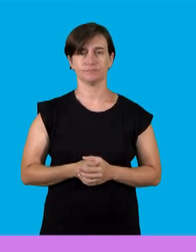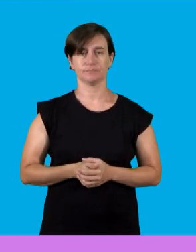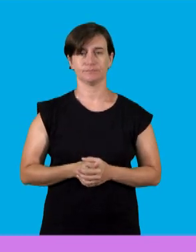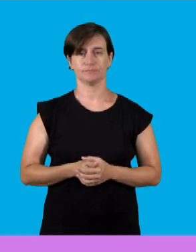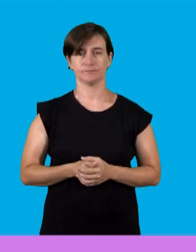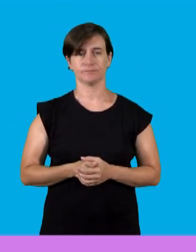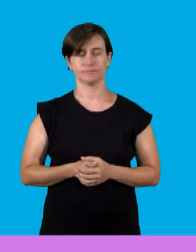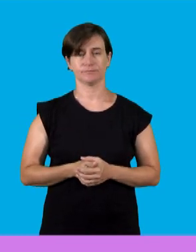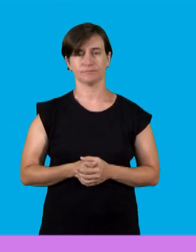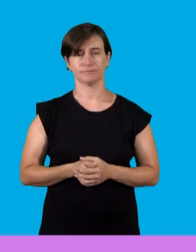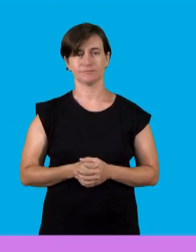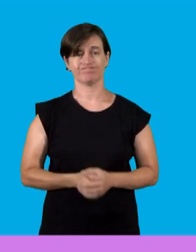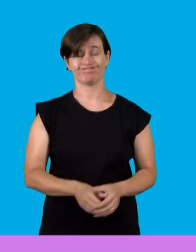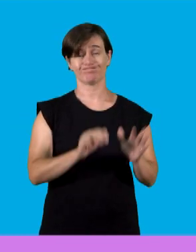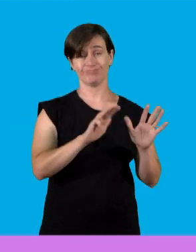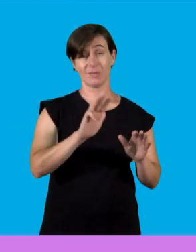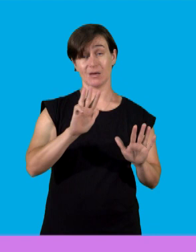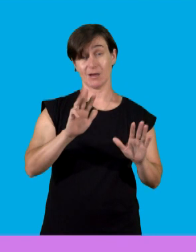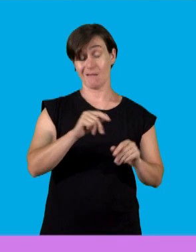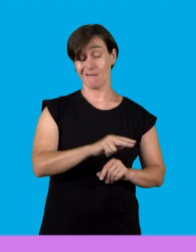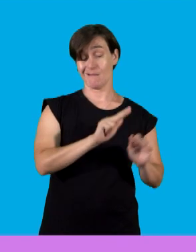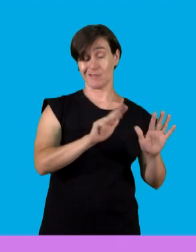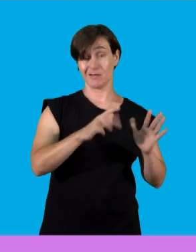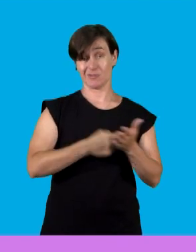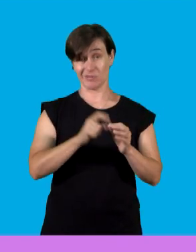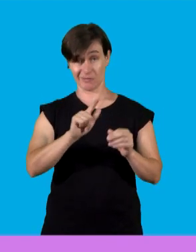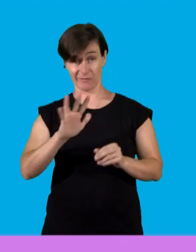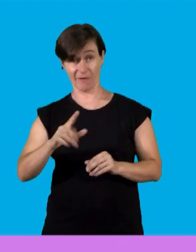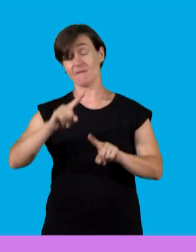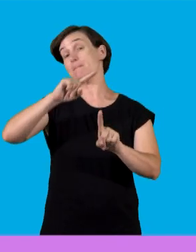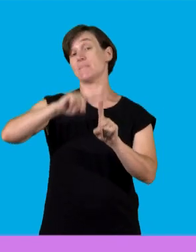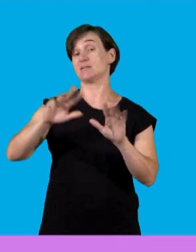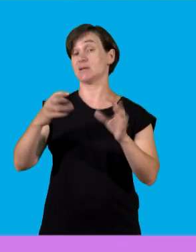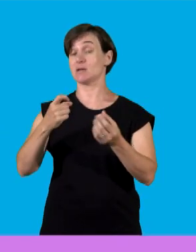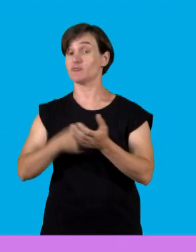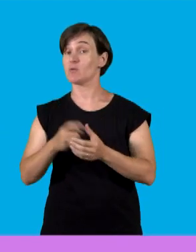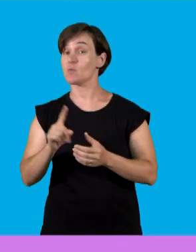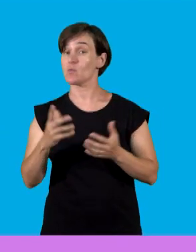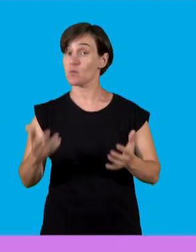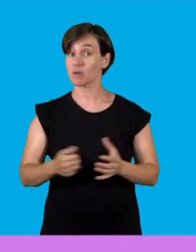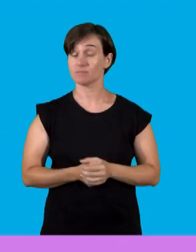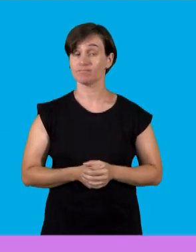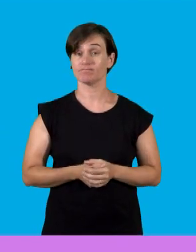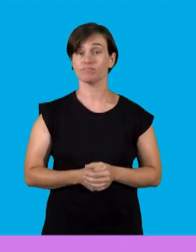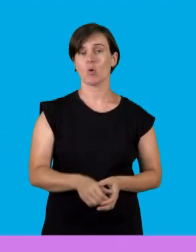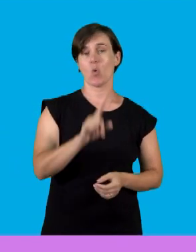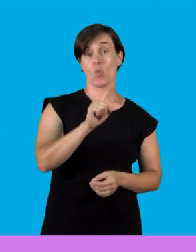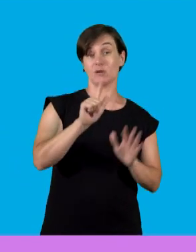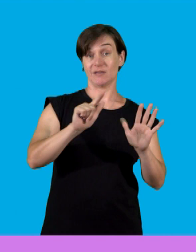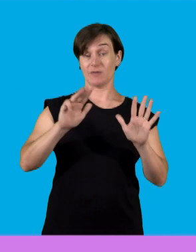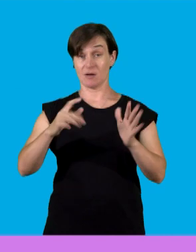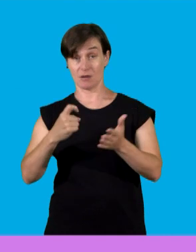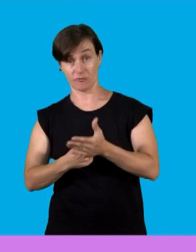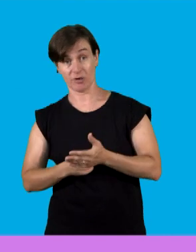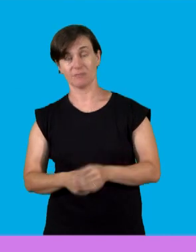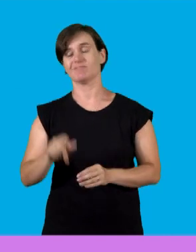together. Right. So I will say 89 Rand 75 cents plus the 90 Rand So that will give us a total of